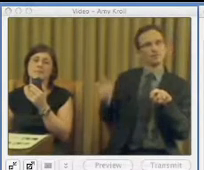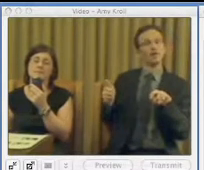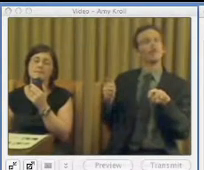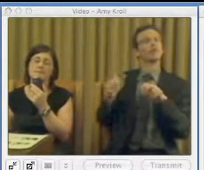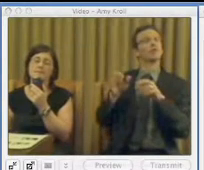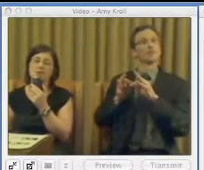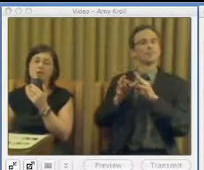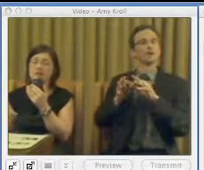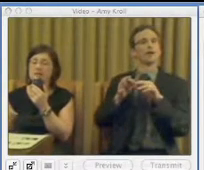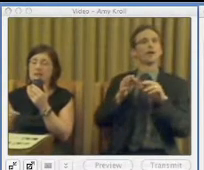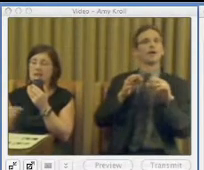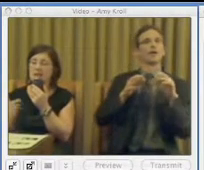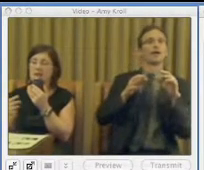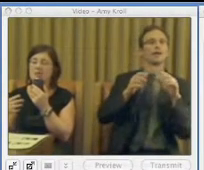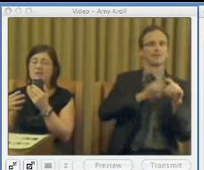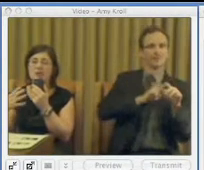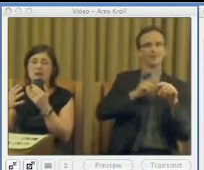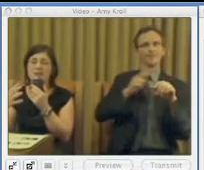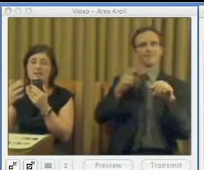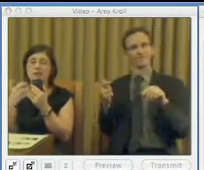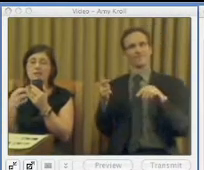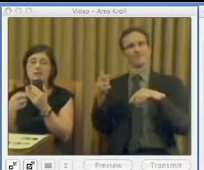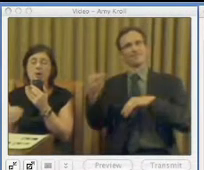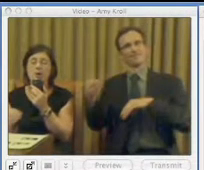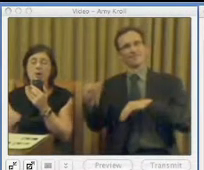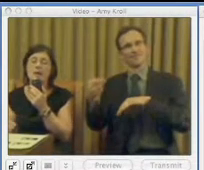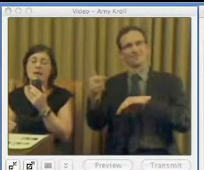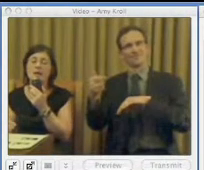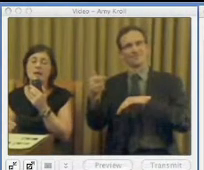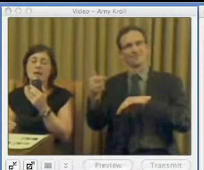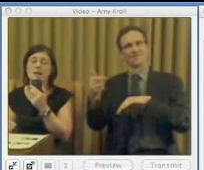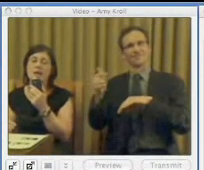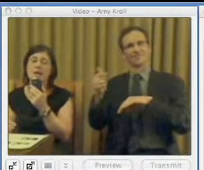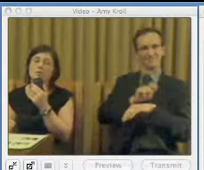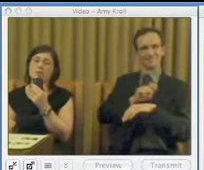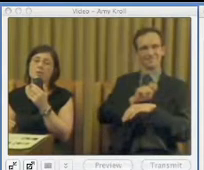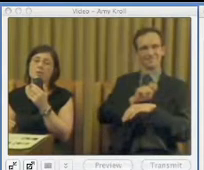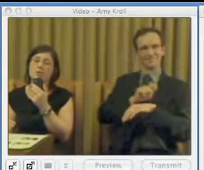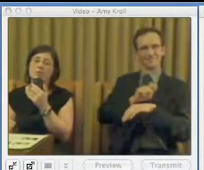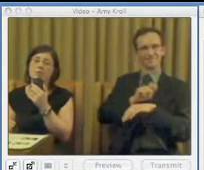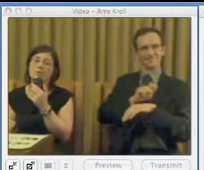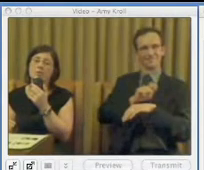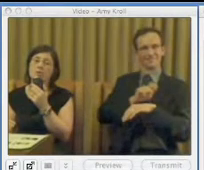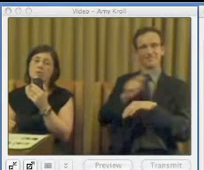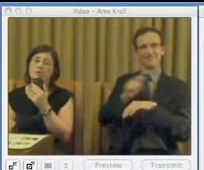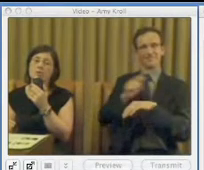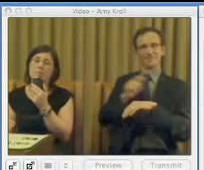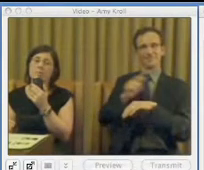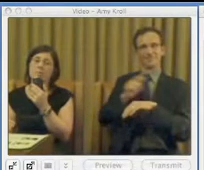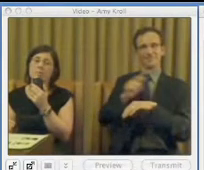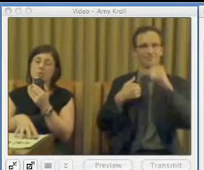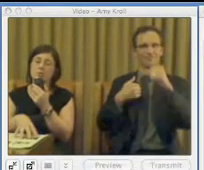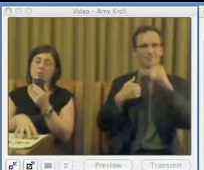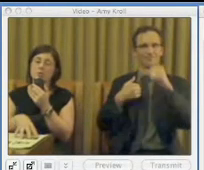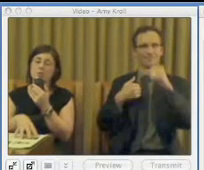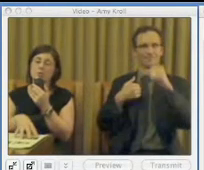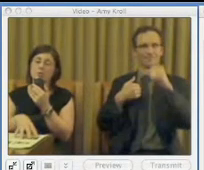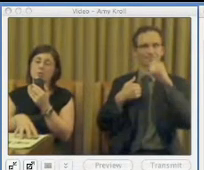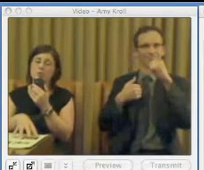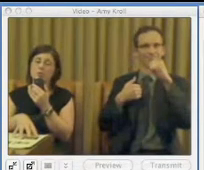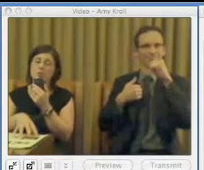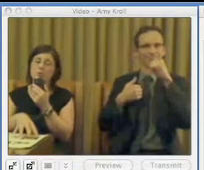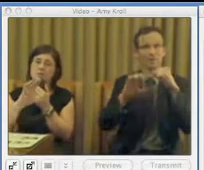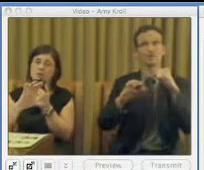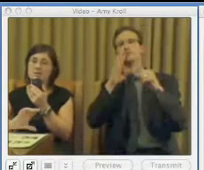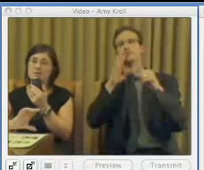interpreting consecutively. Because you can see in the picture that she has a microphone, so the male speaker would